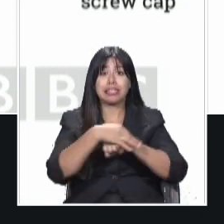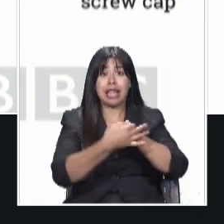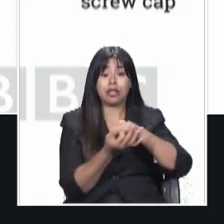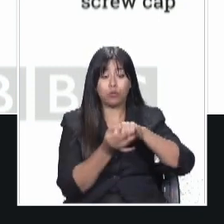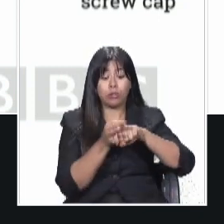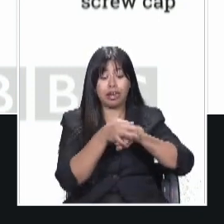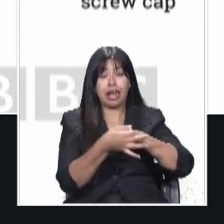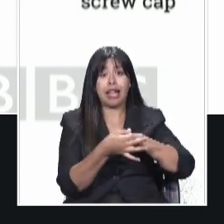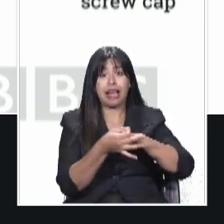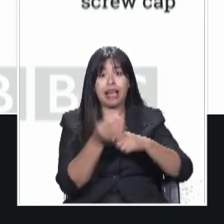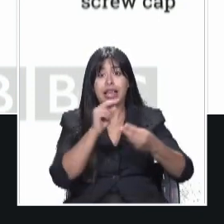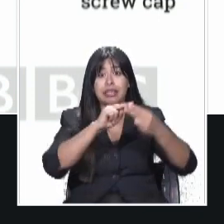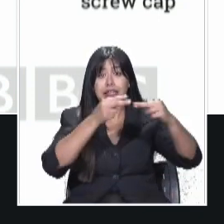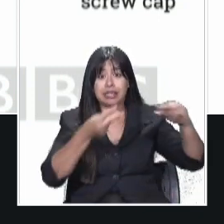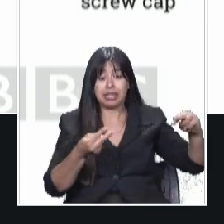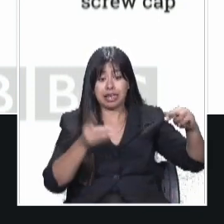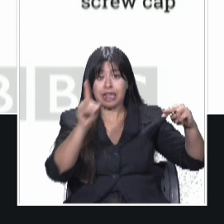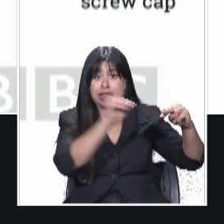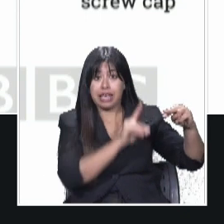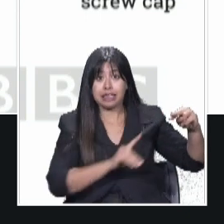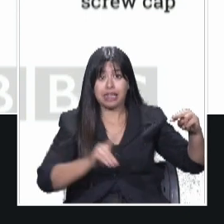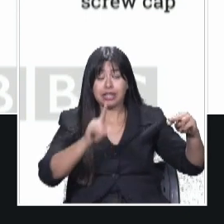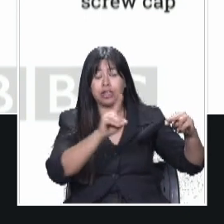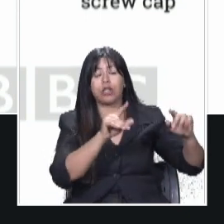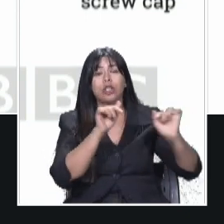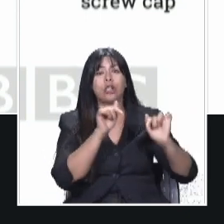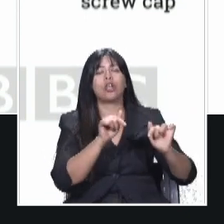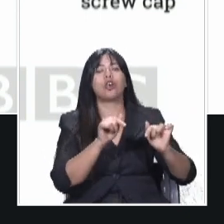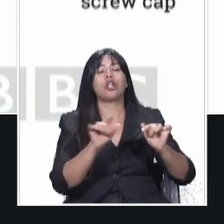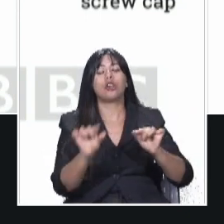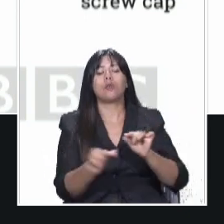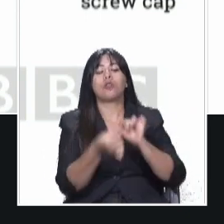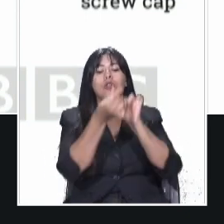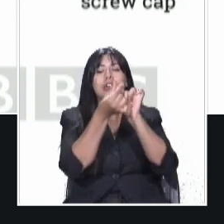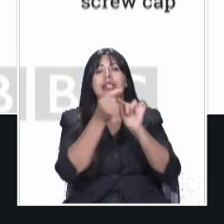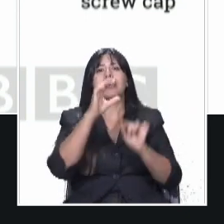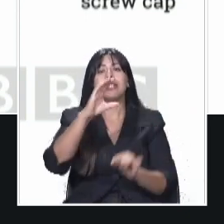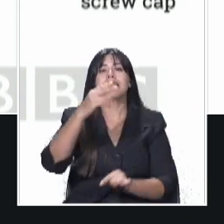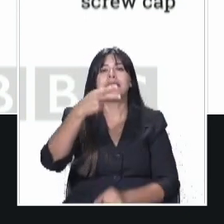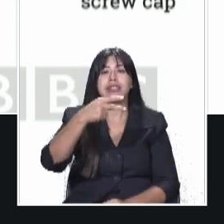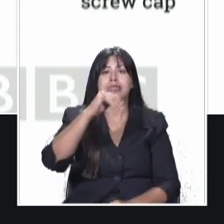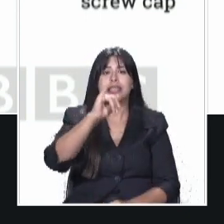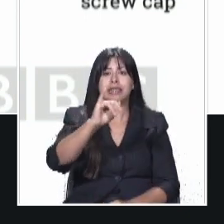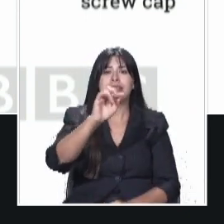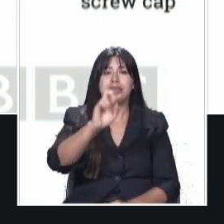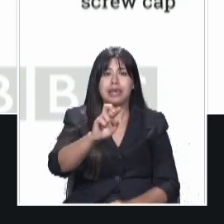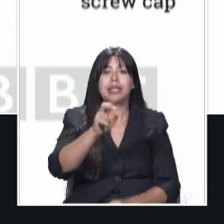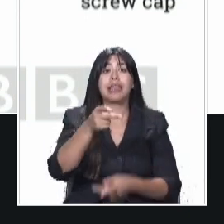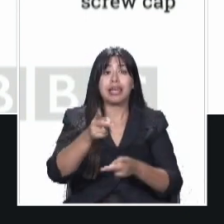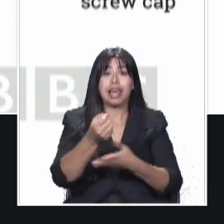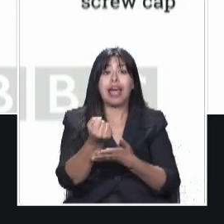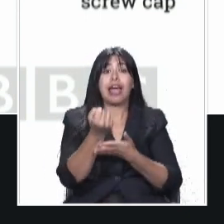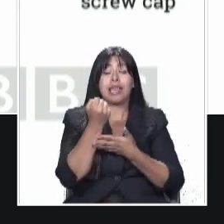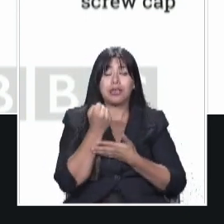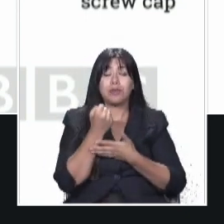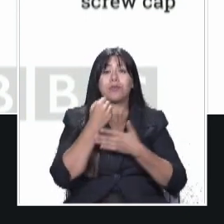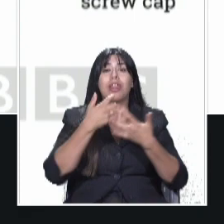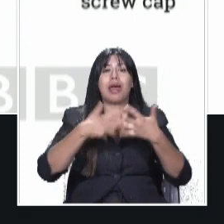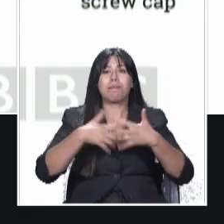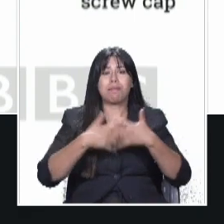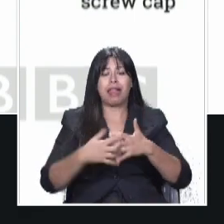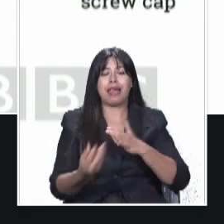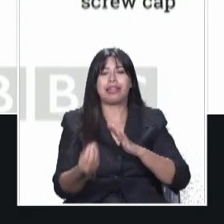that allows you to put this this technology on a machine. We've demonstrated it in the lab. So we decide to take it to the field and